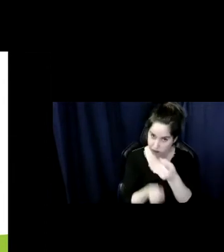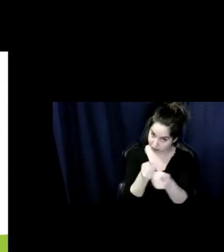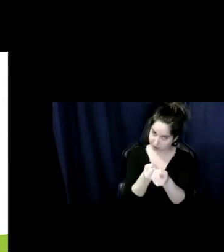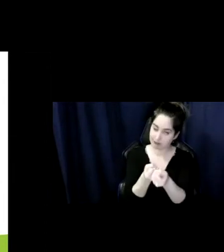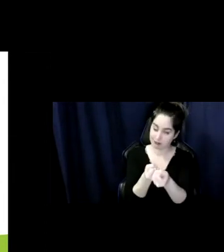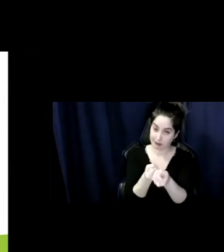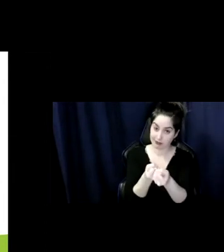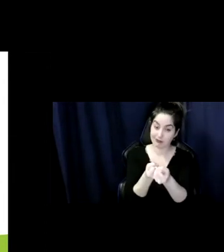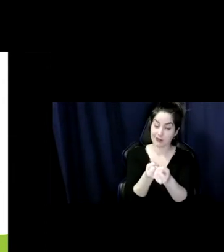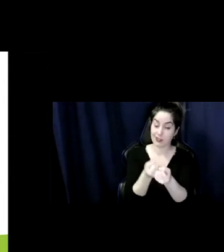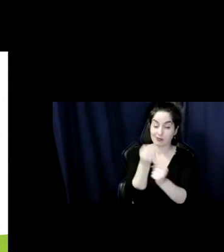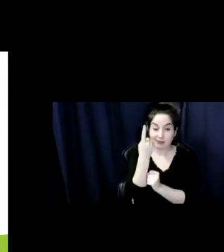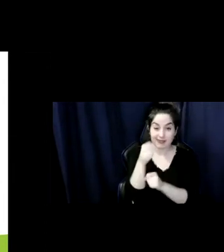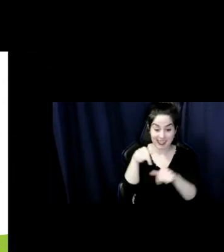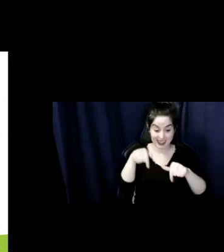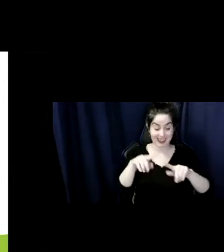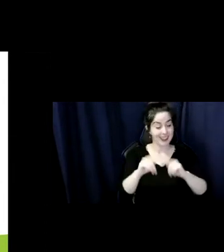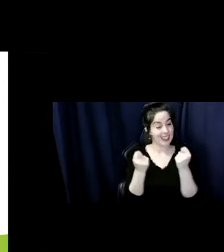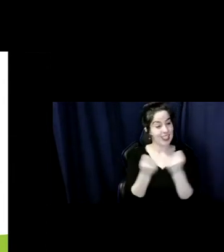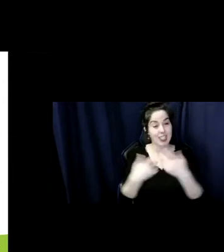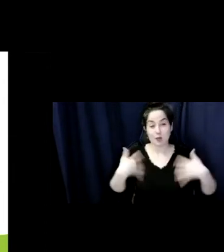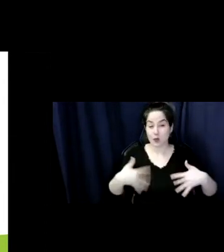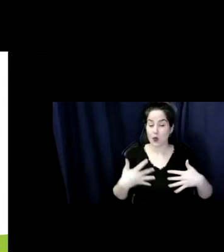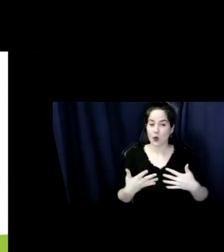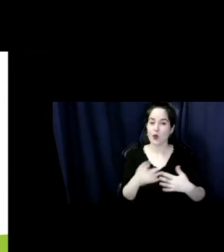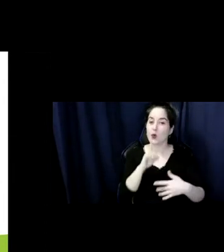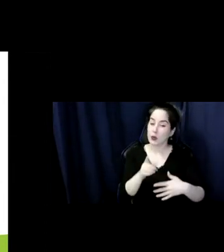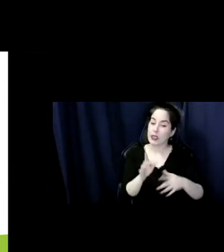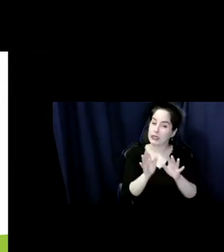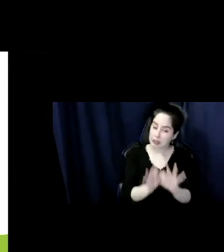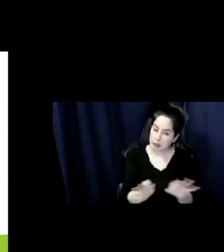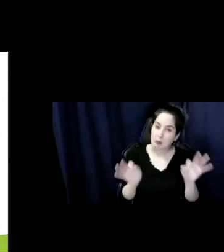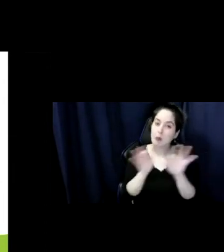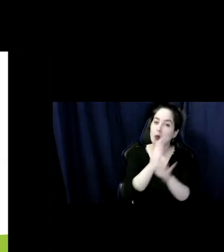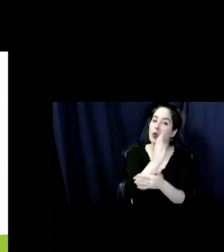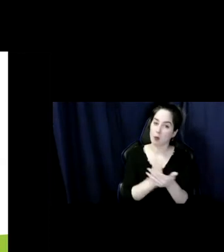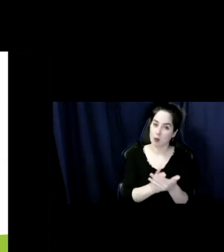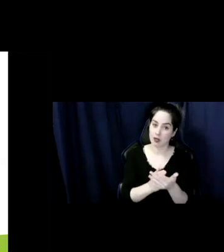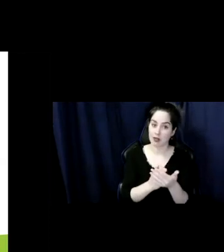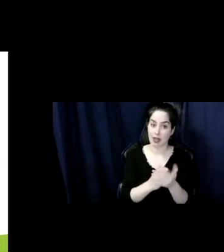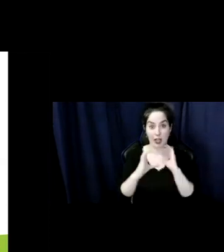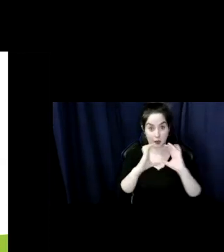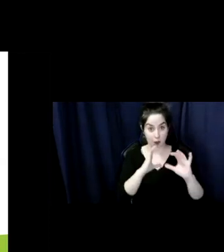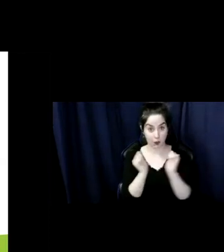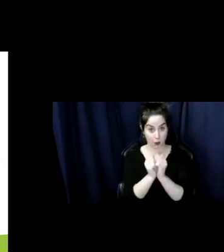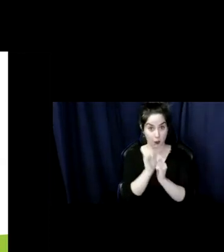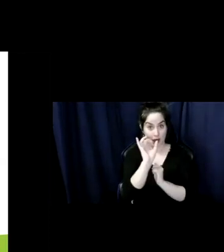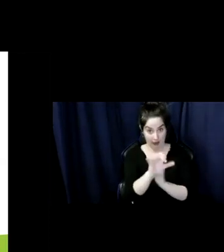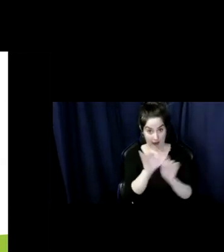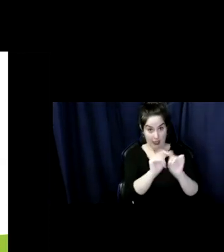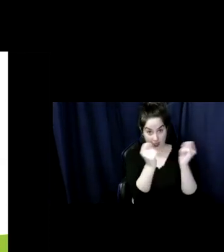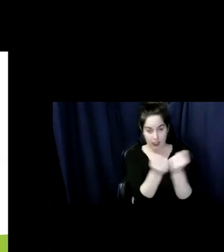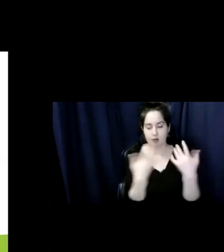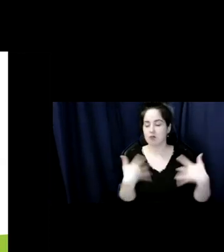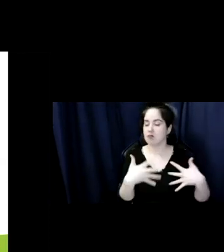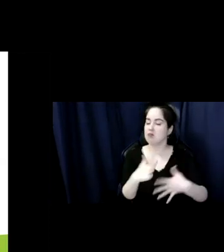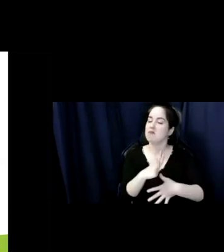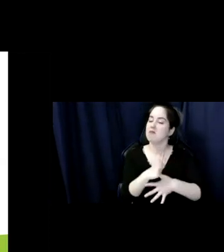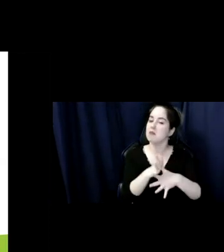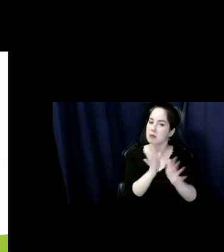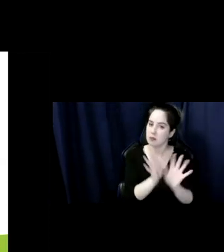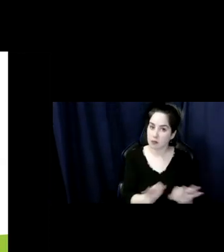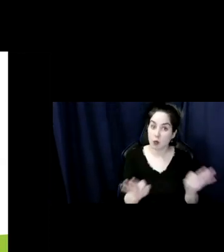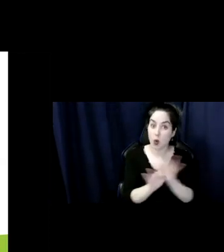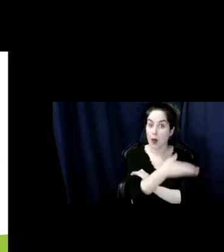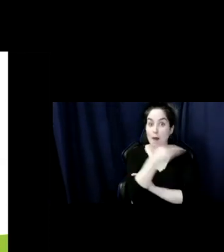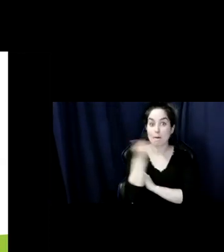team is a really key part of this program. And communication with that team is really, really important. The better the communication